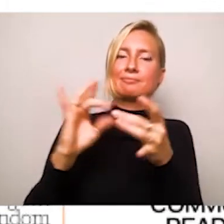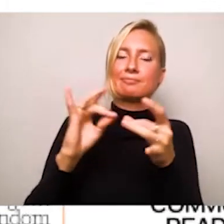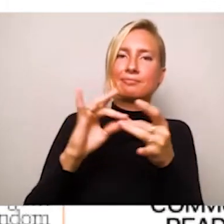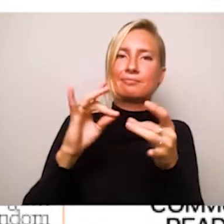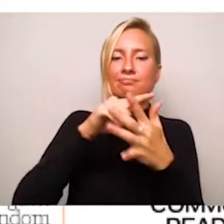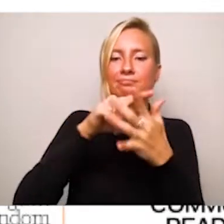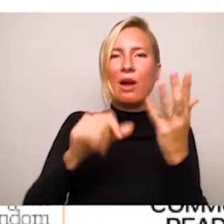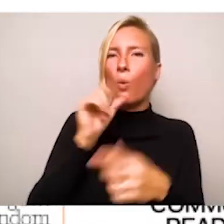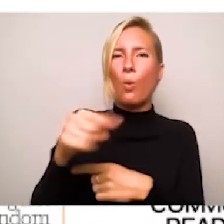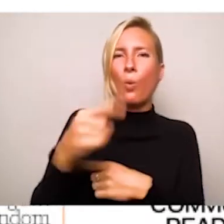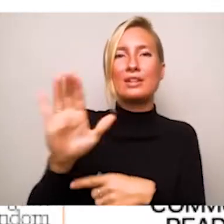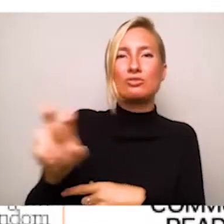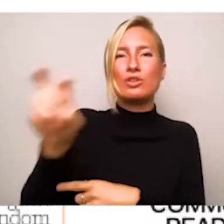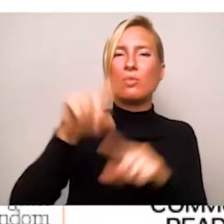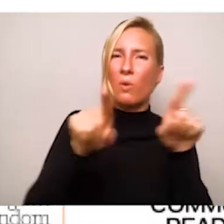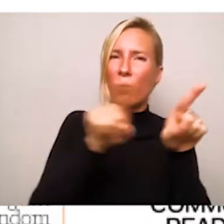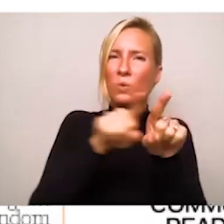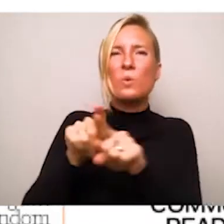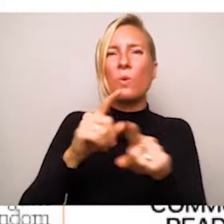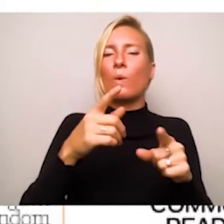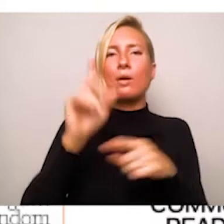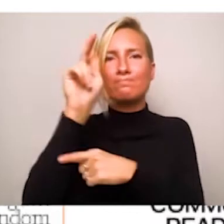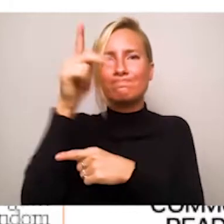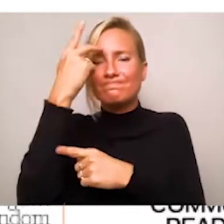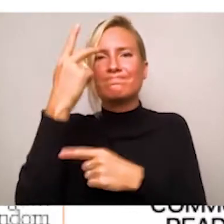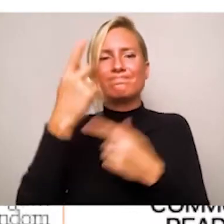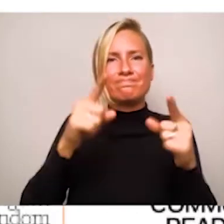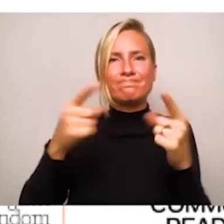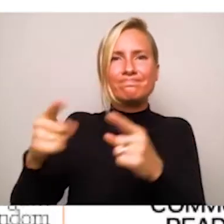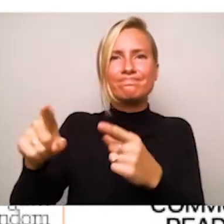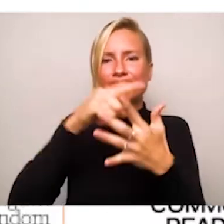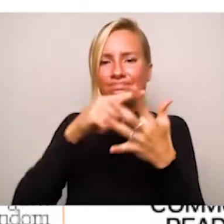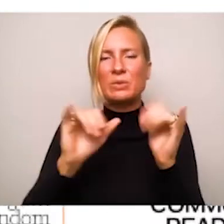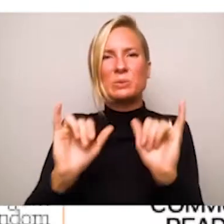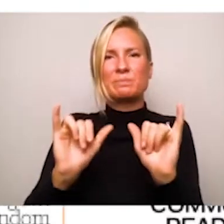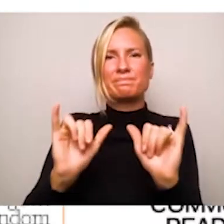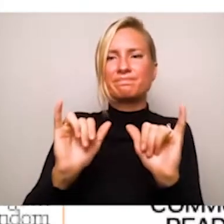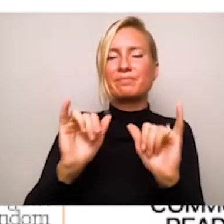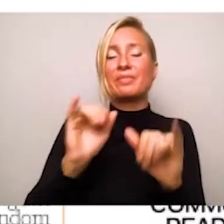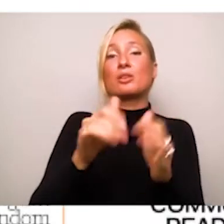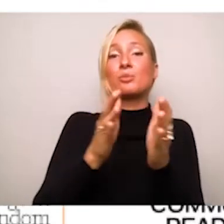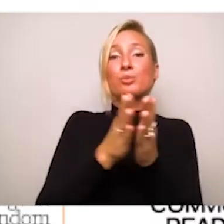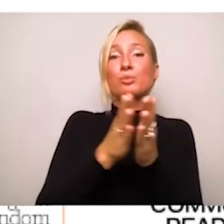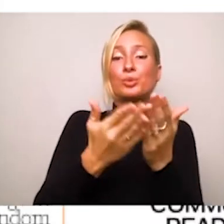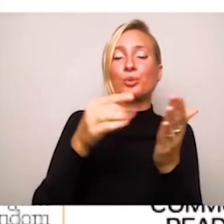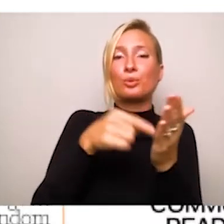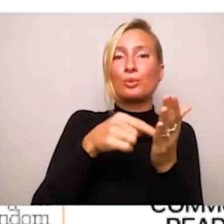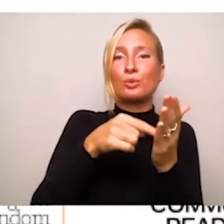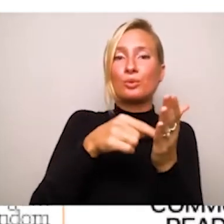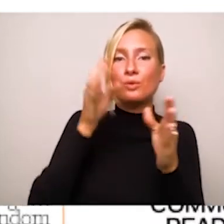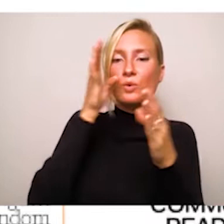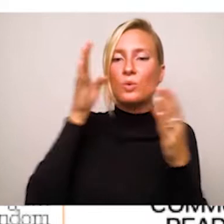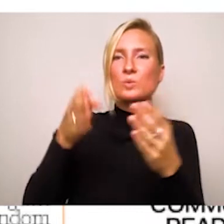as it offers high-level international context, the book remains focused on the people whose lives are destroyed by war and